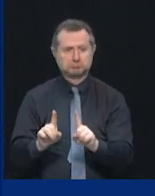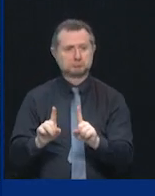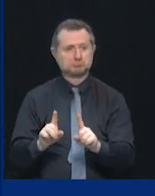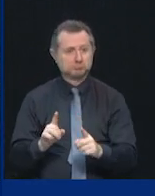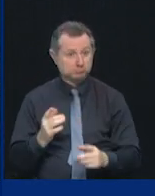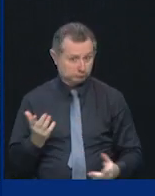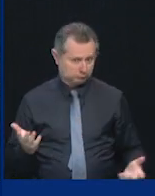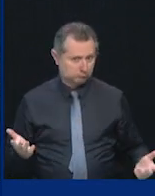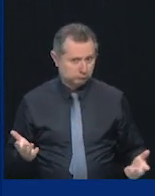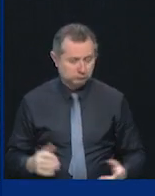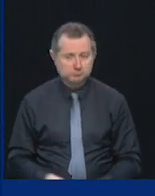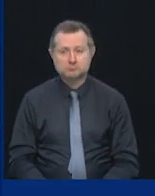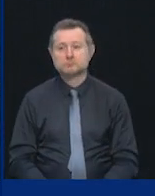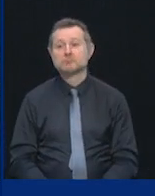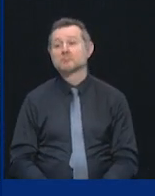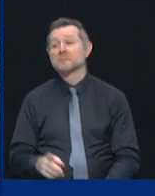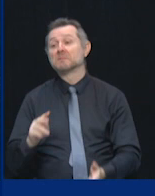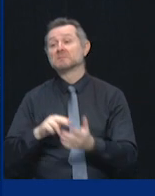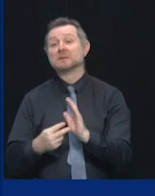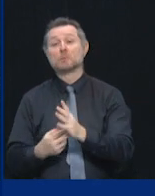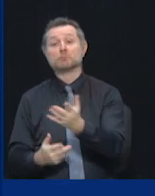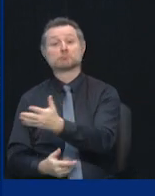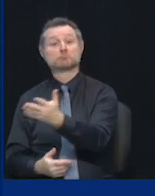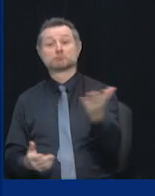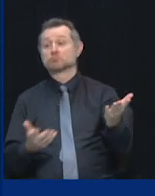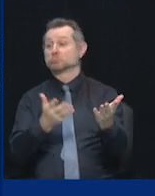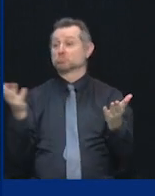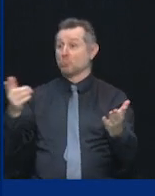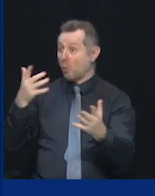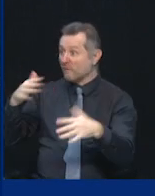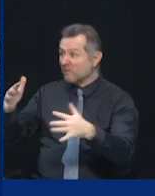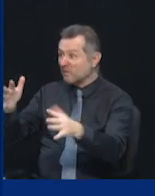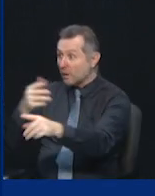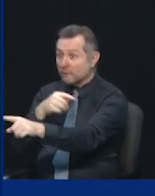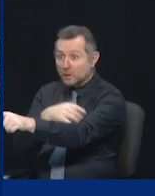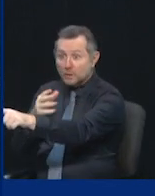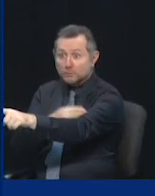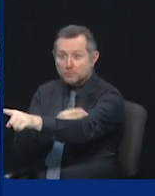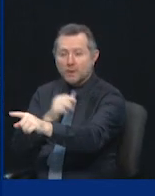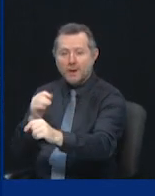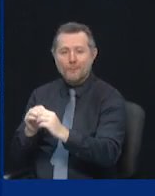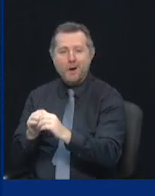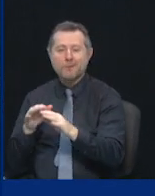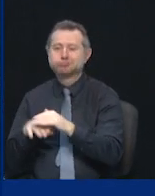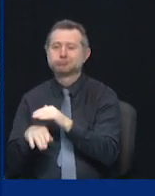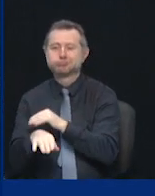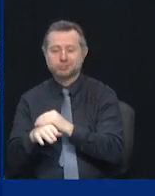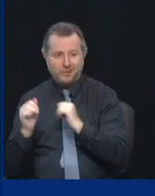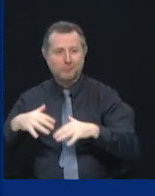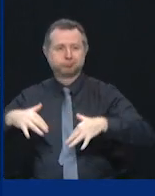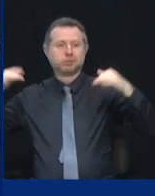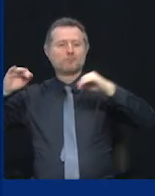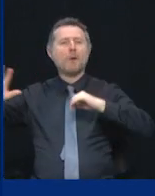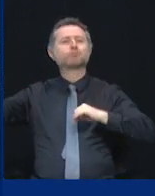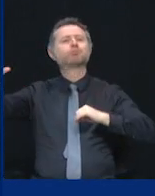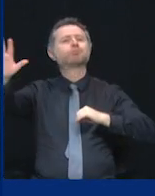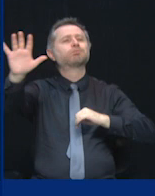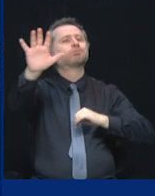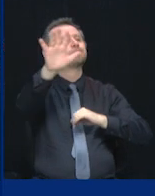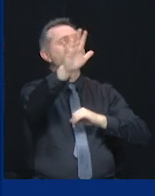So it's actually increasing capacity to get people vaccinated. But